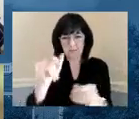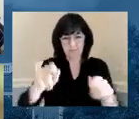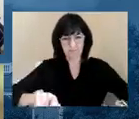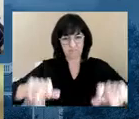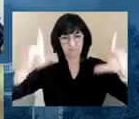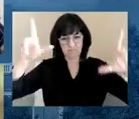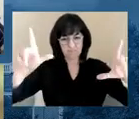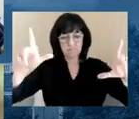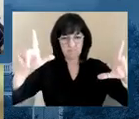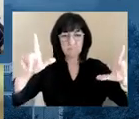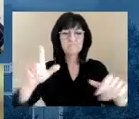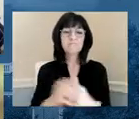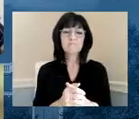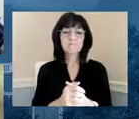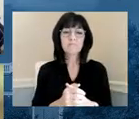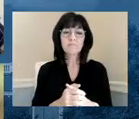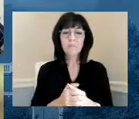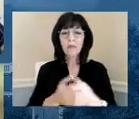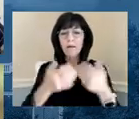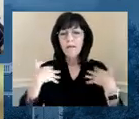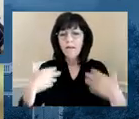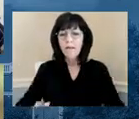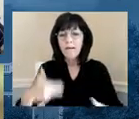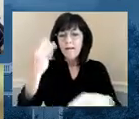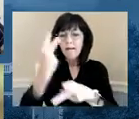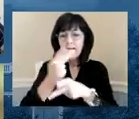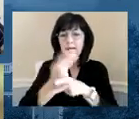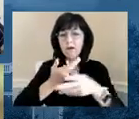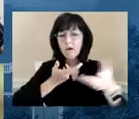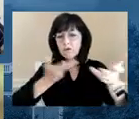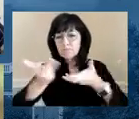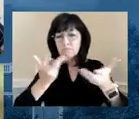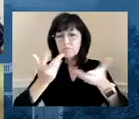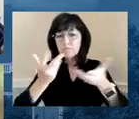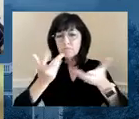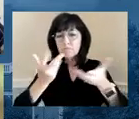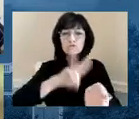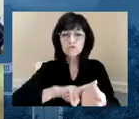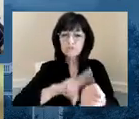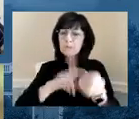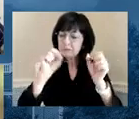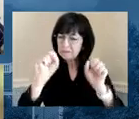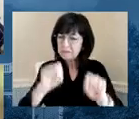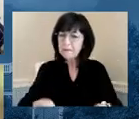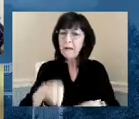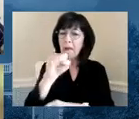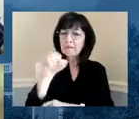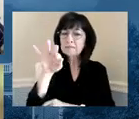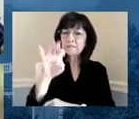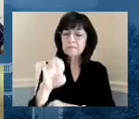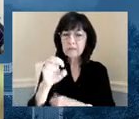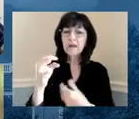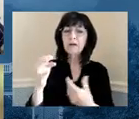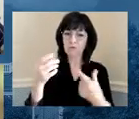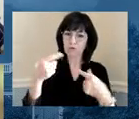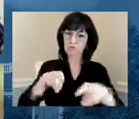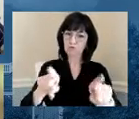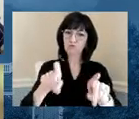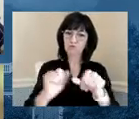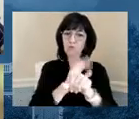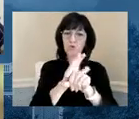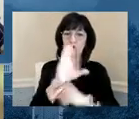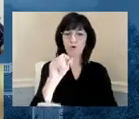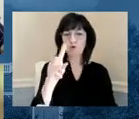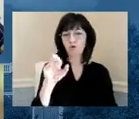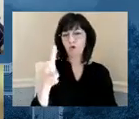cetera. And it was obviously a very safe way to do this with COVID-19. It's an efficient